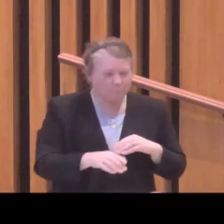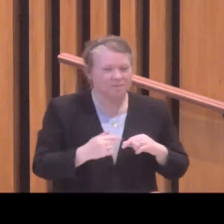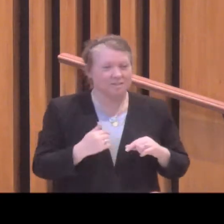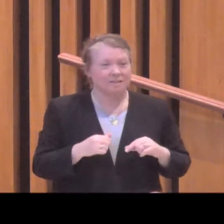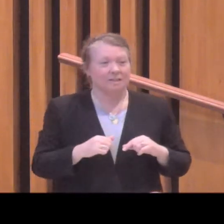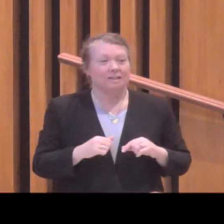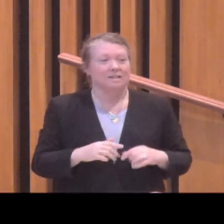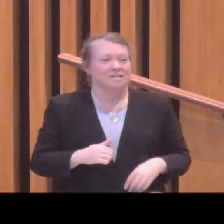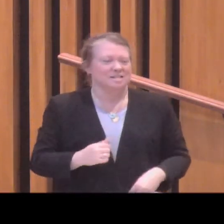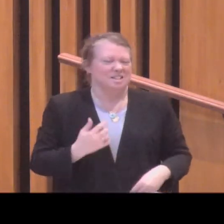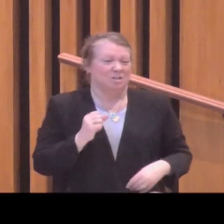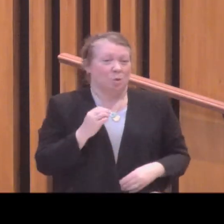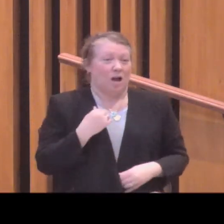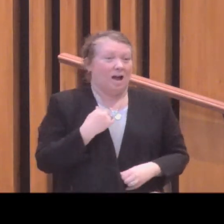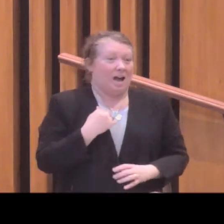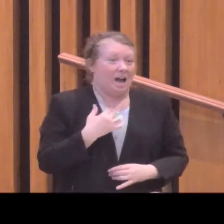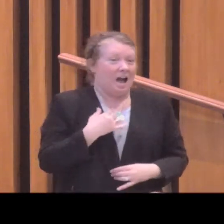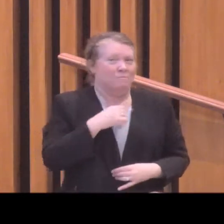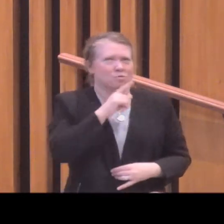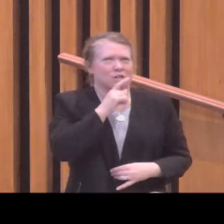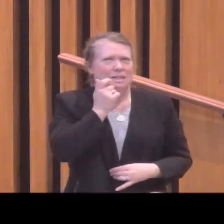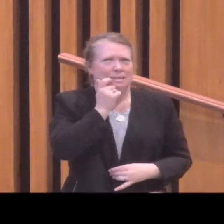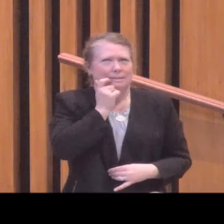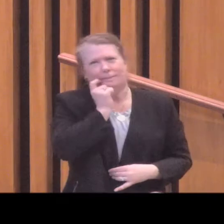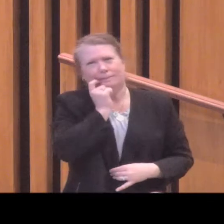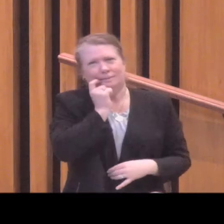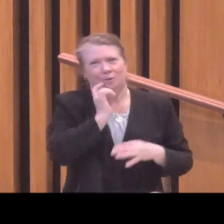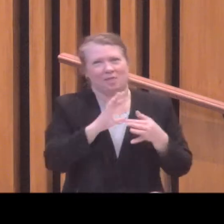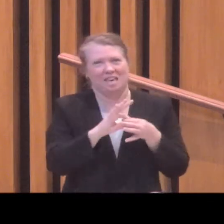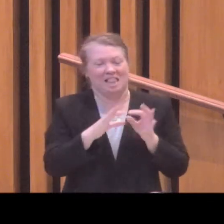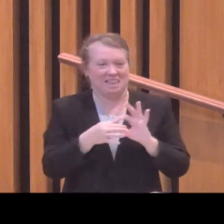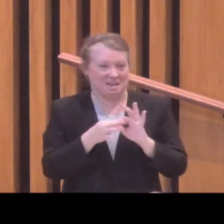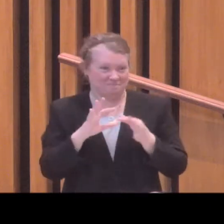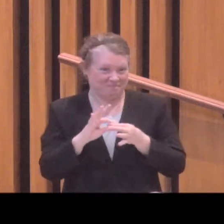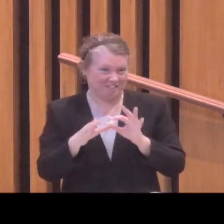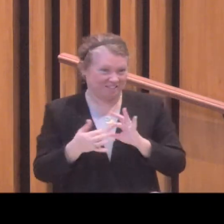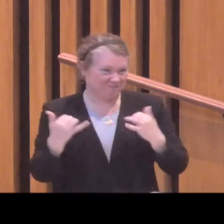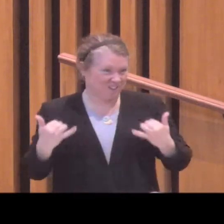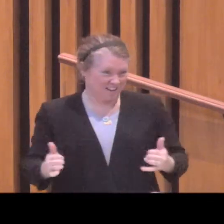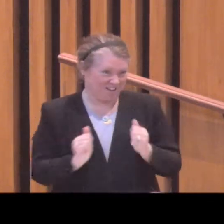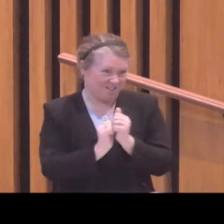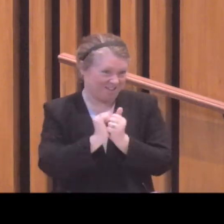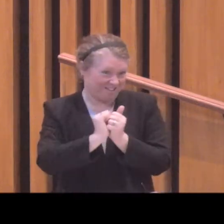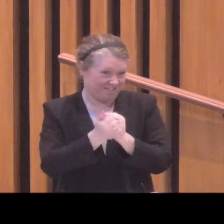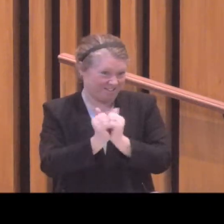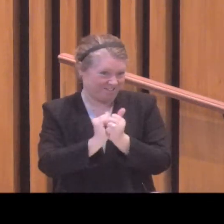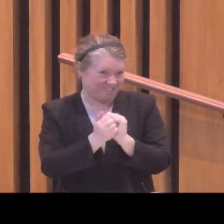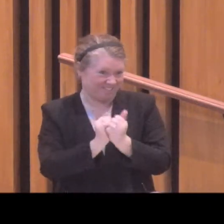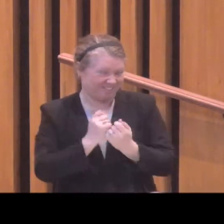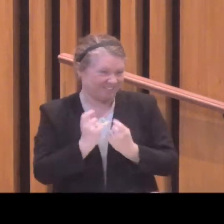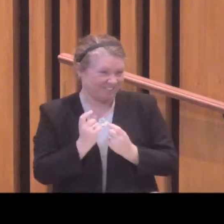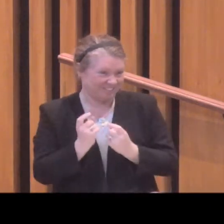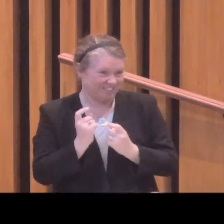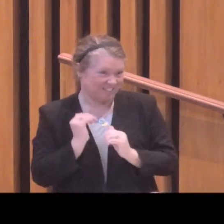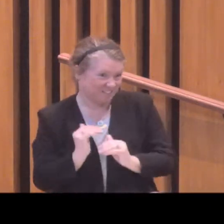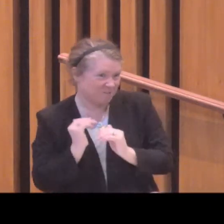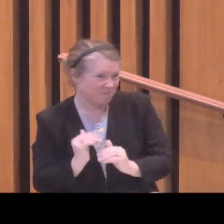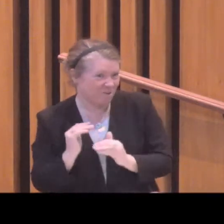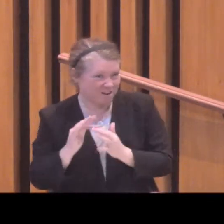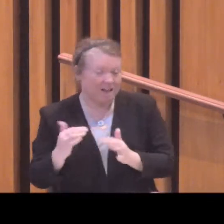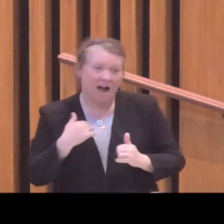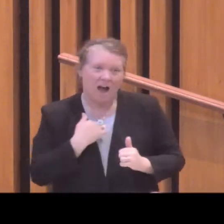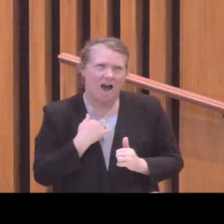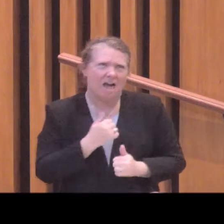an affection for watching the Olympics. I do watch a lot of the competition. My preference is to watch the